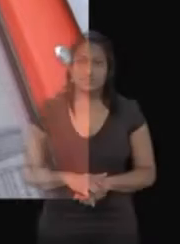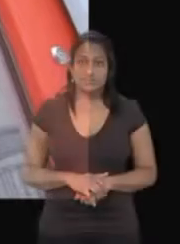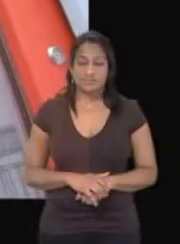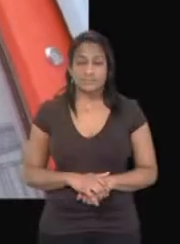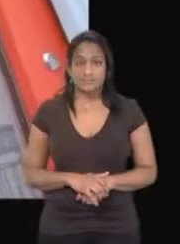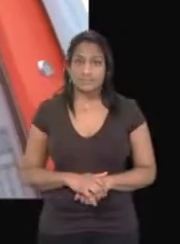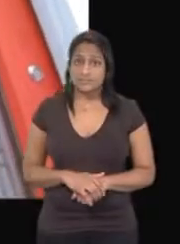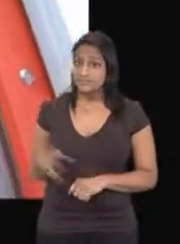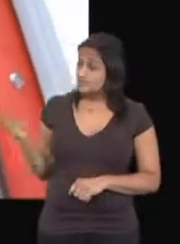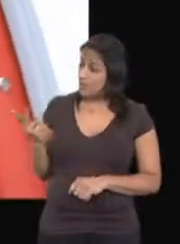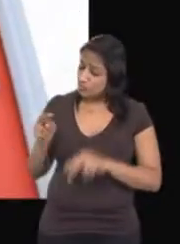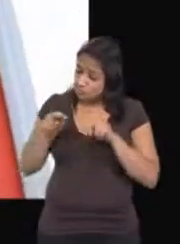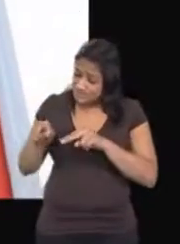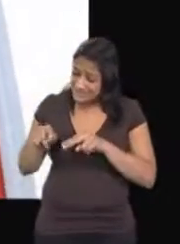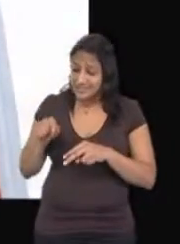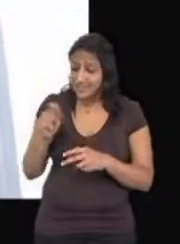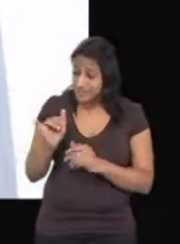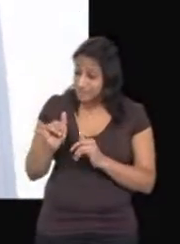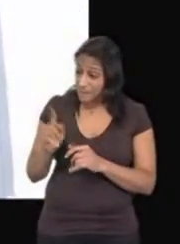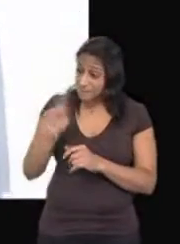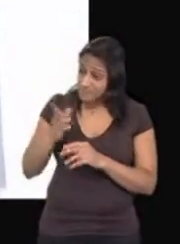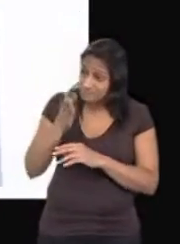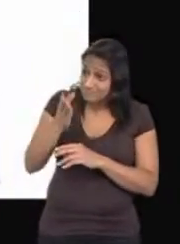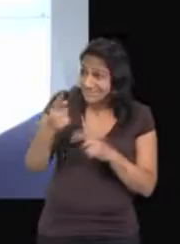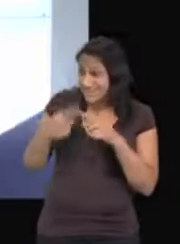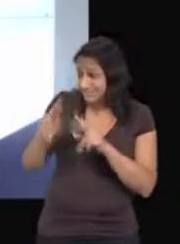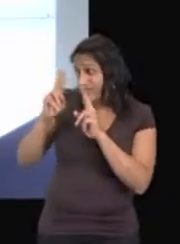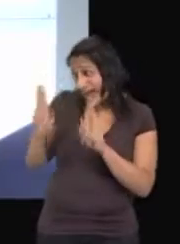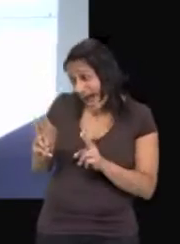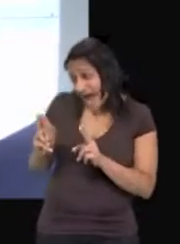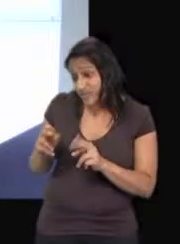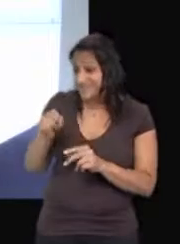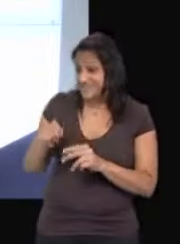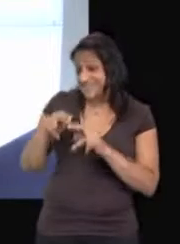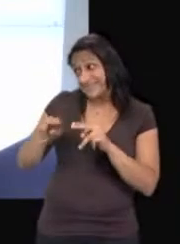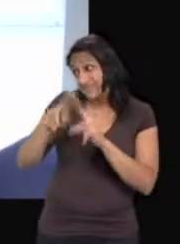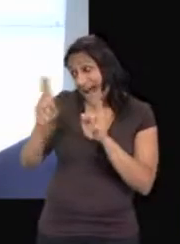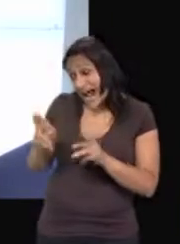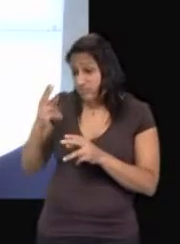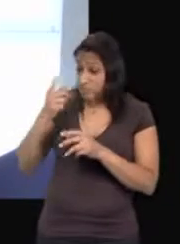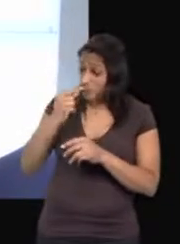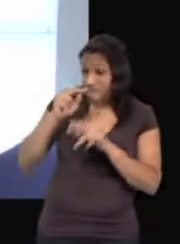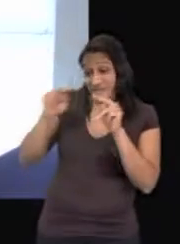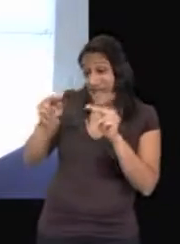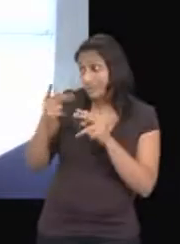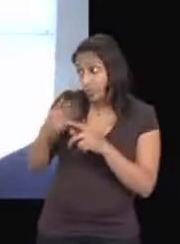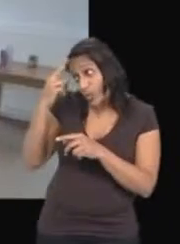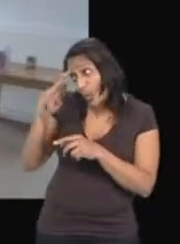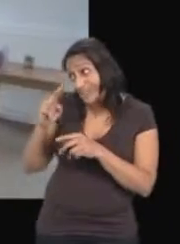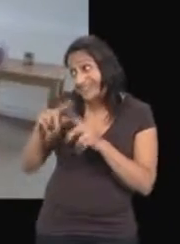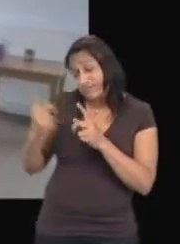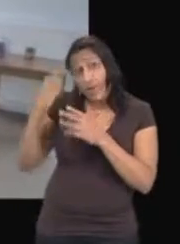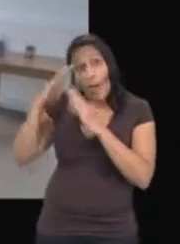Sometimes people go to live in a different house. This different house or flat is called a new home. Well